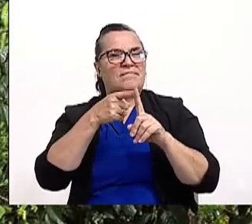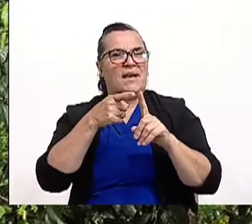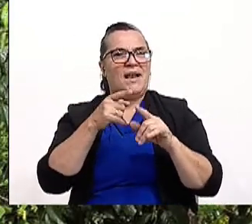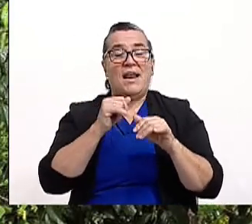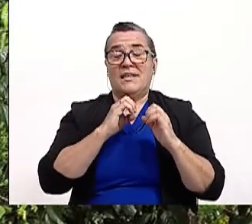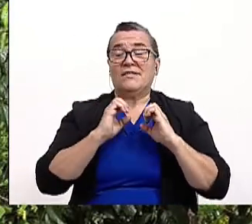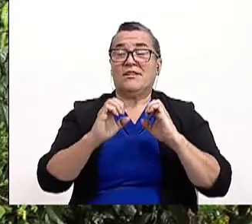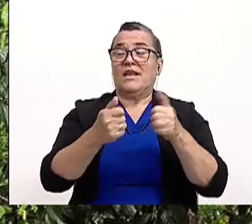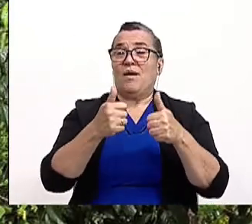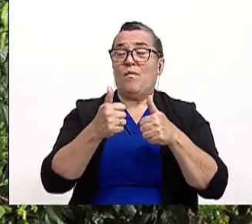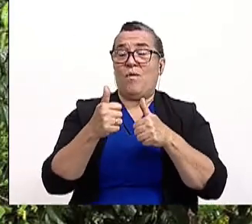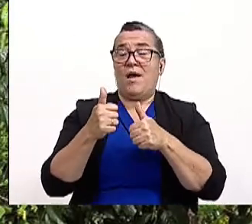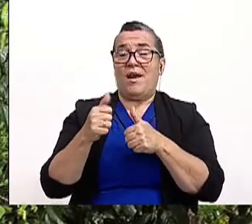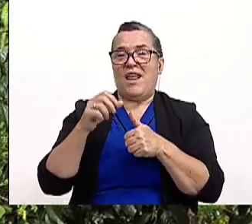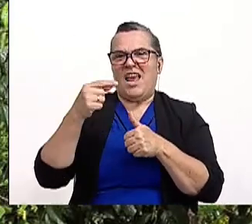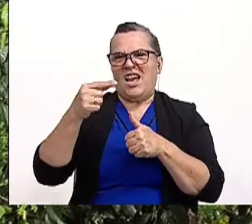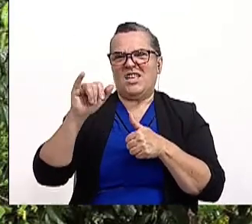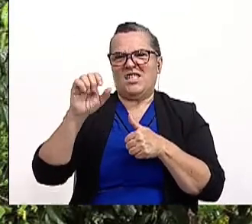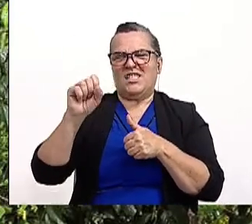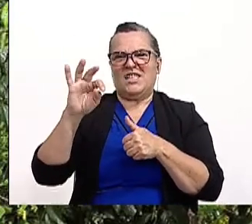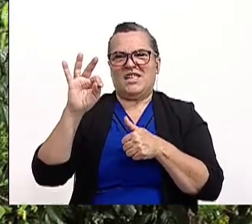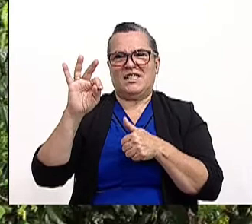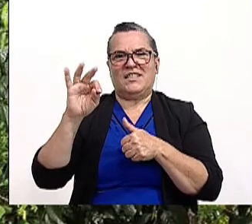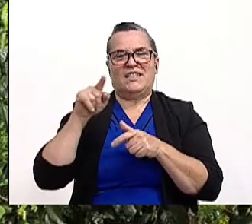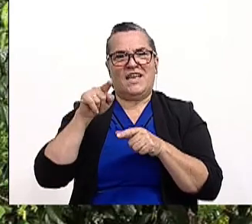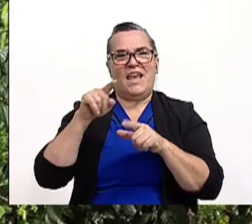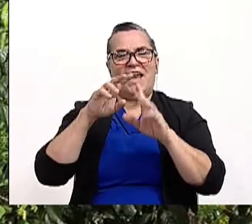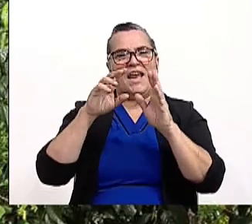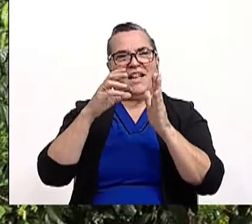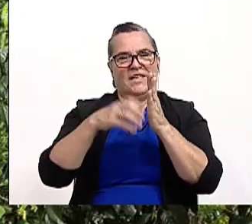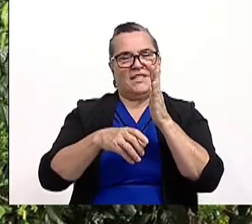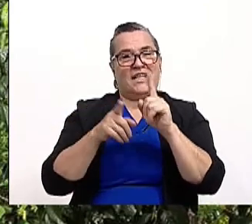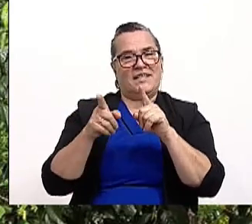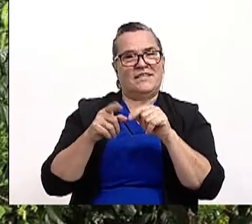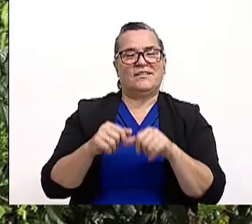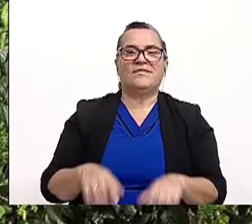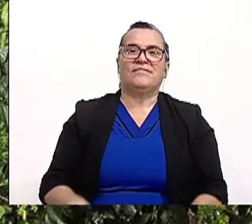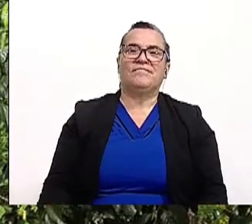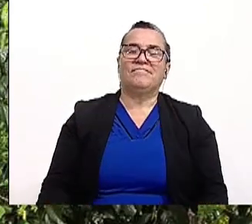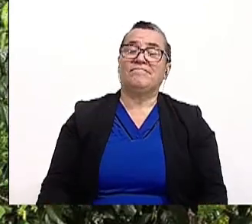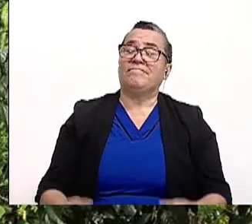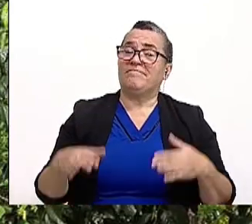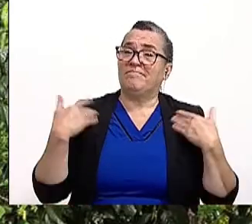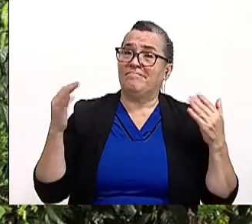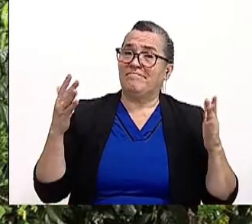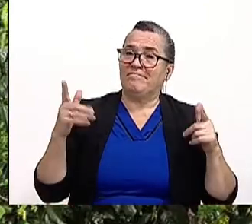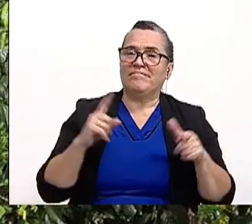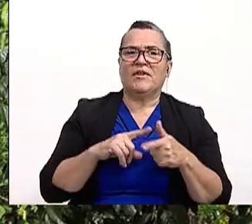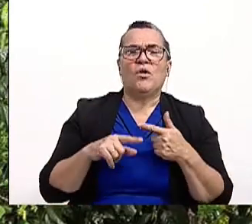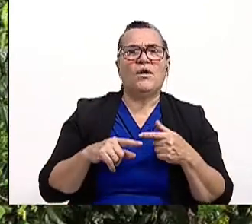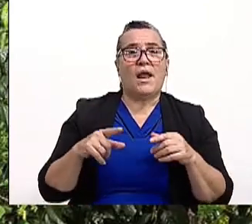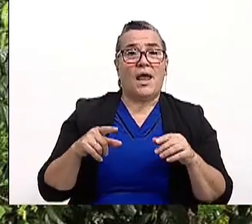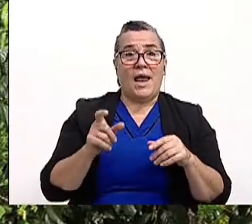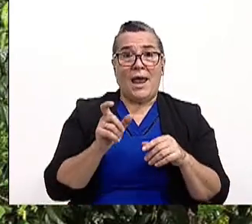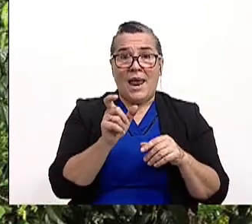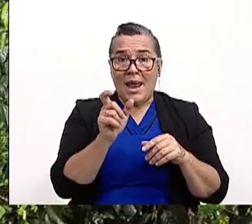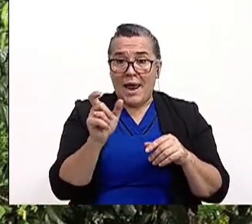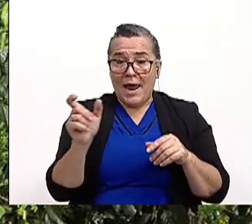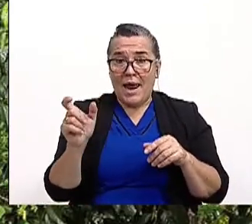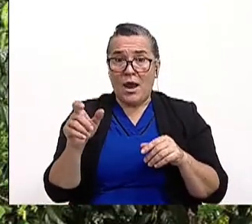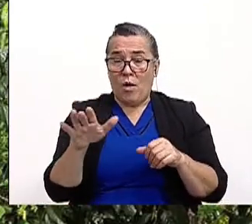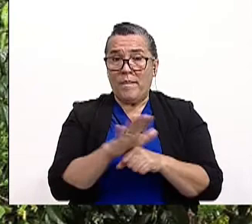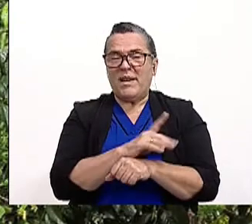to help us find the main ideas in a test. Okay, congratulations. What about completing another